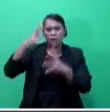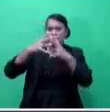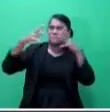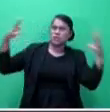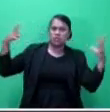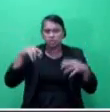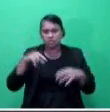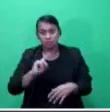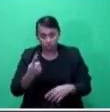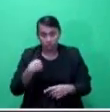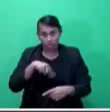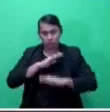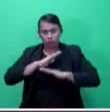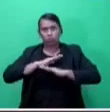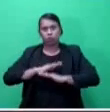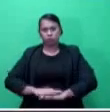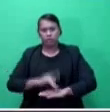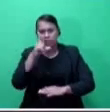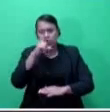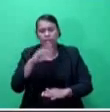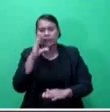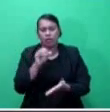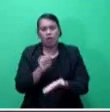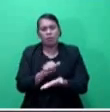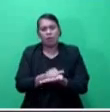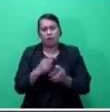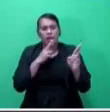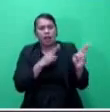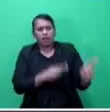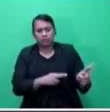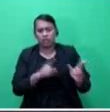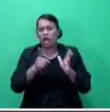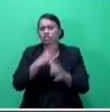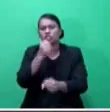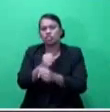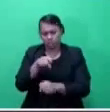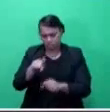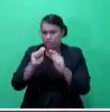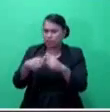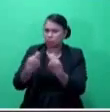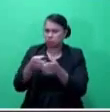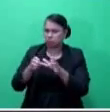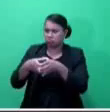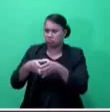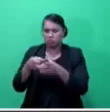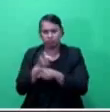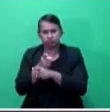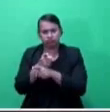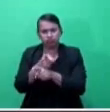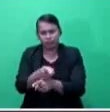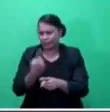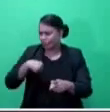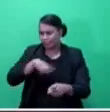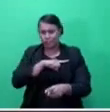sleep easier at night, knowing that the Honourable AG and his team are there to steer the economy during such times. The